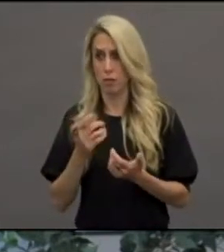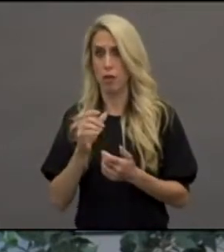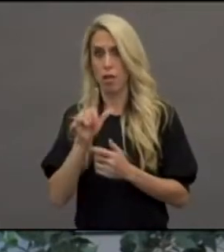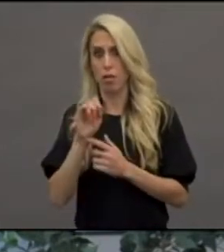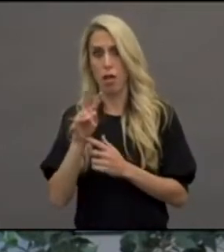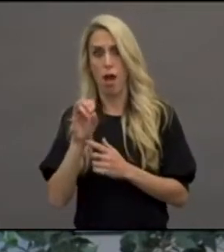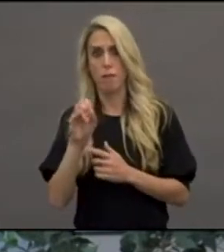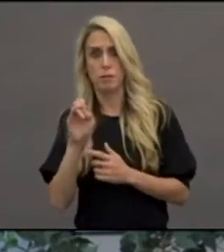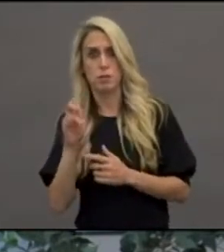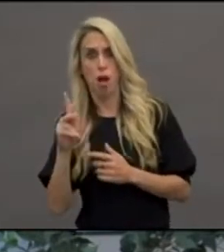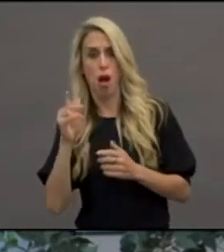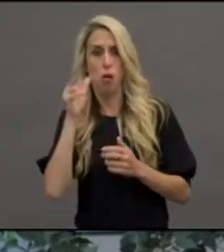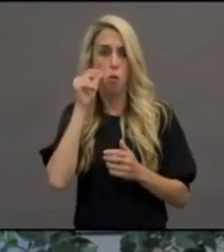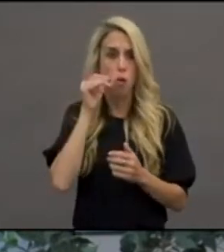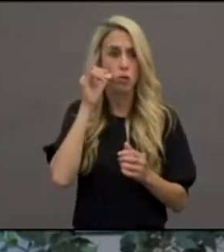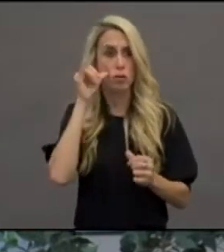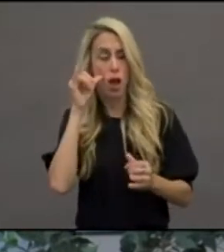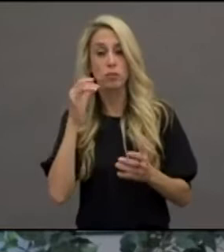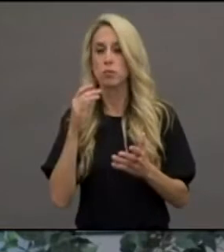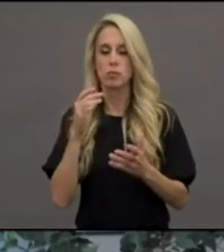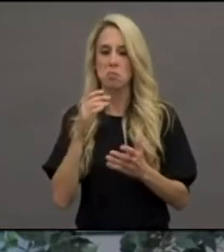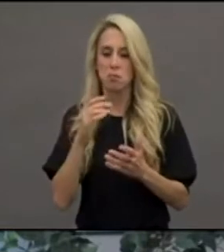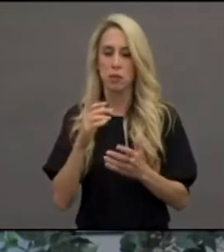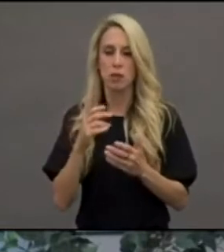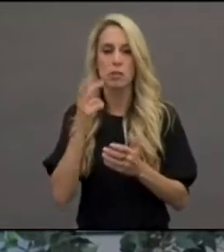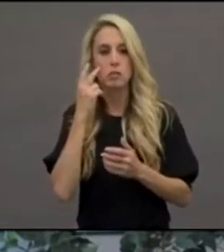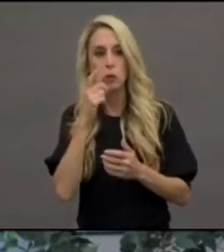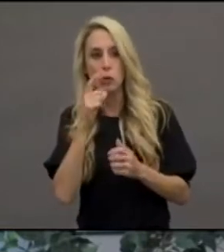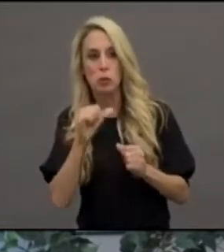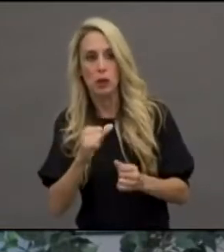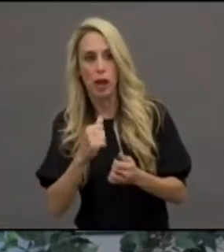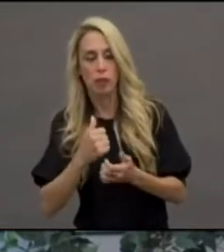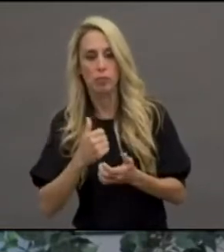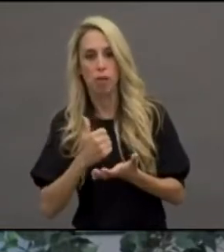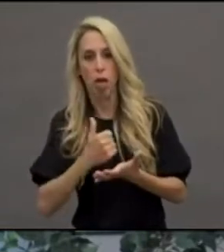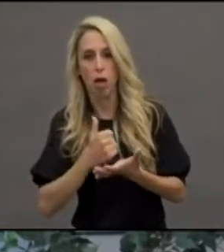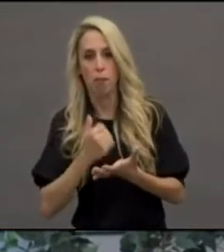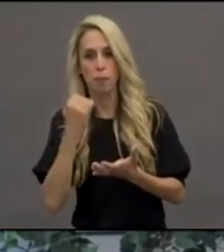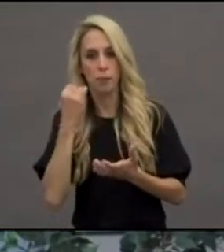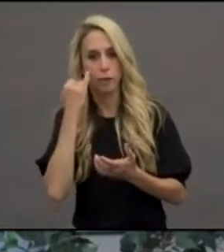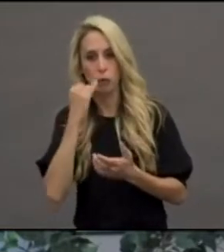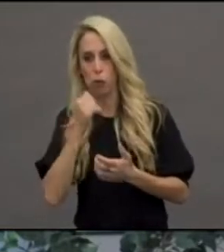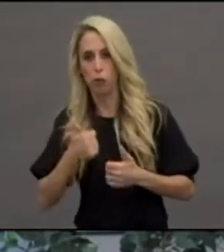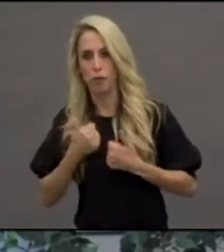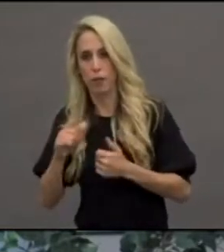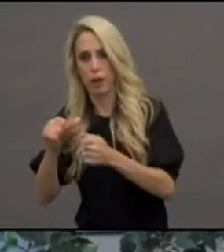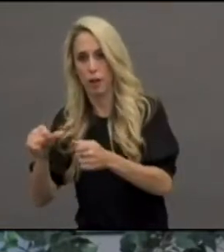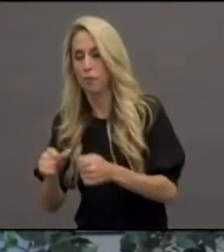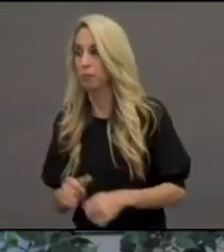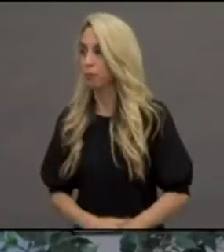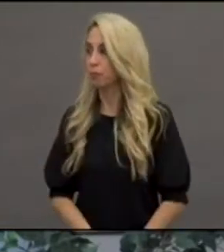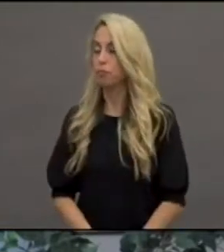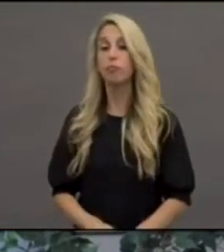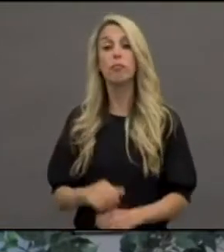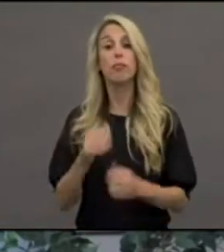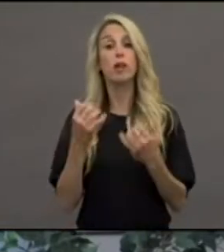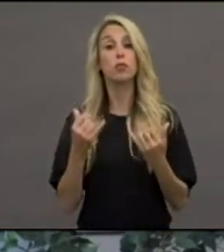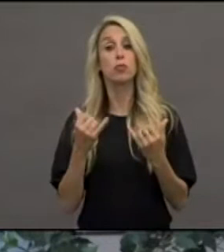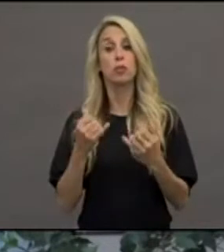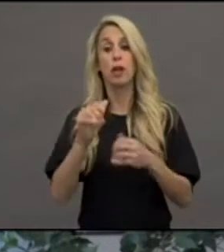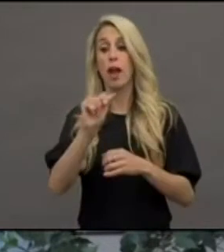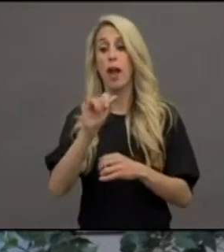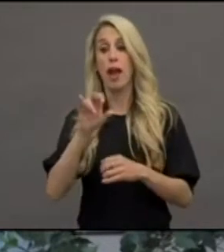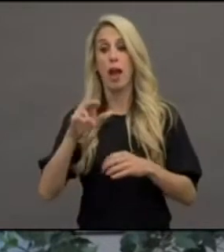give them a call, see who can assist you. We want to take a look at air quality today. Our air quality is going